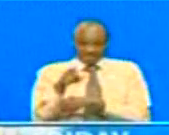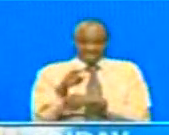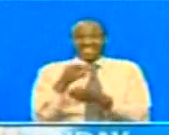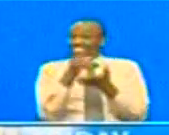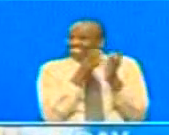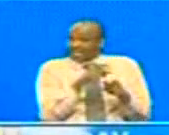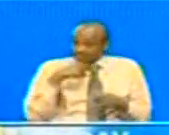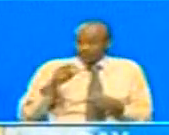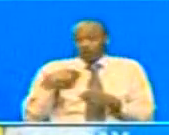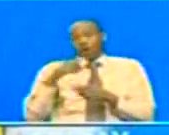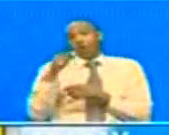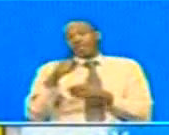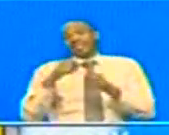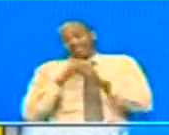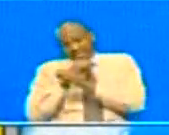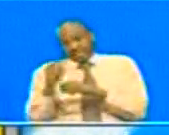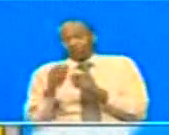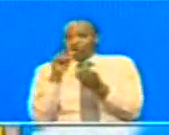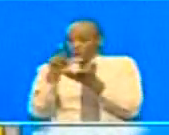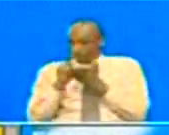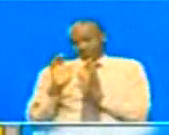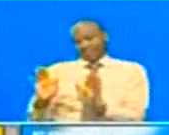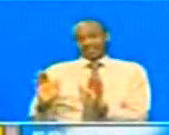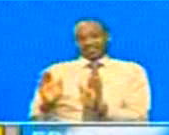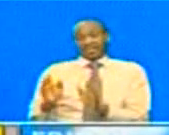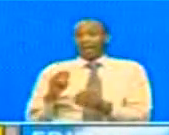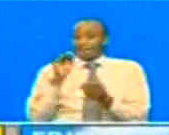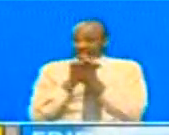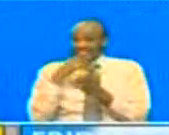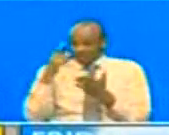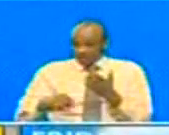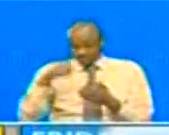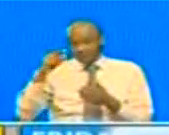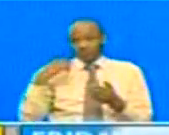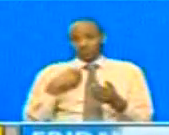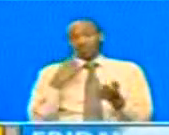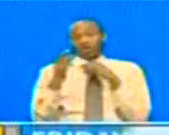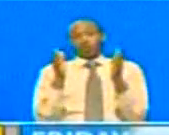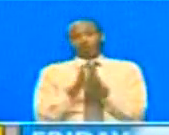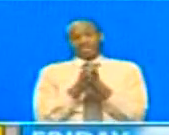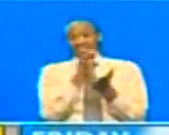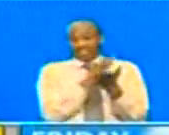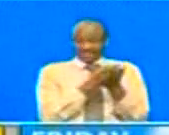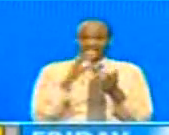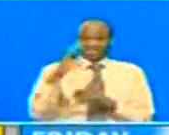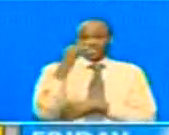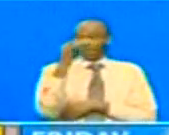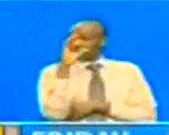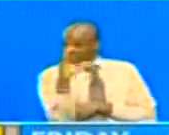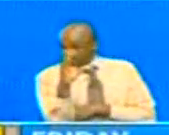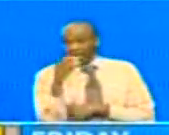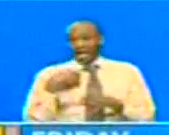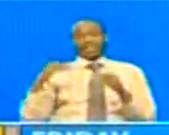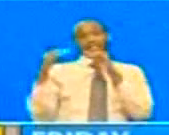act as a guarantor for their bank loans. Other banks also said to be in talks with Treasury include CFC Stanbic Bank